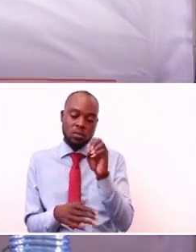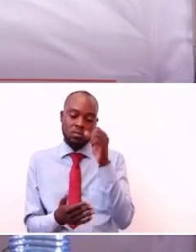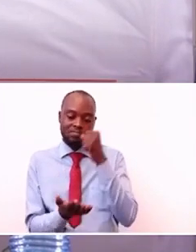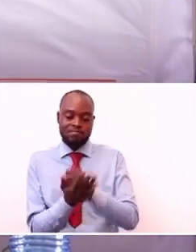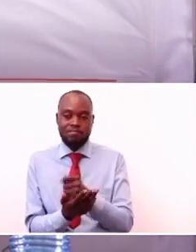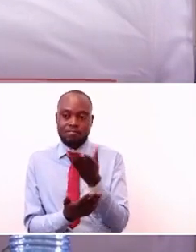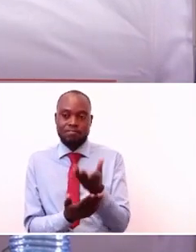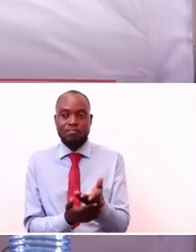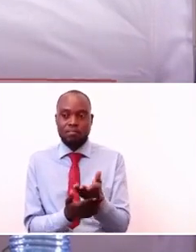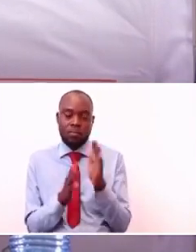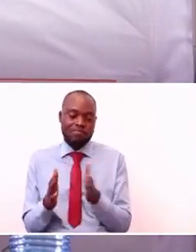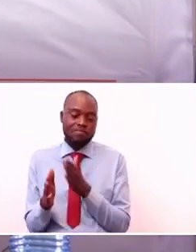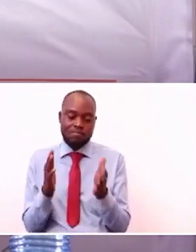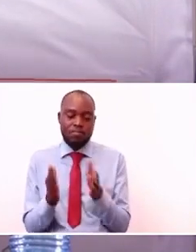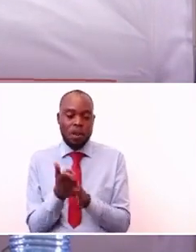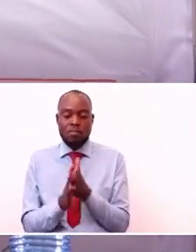intended.